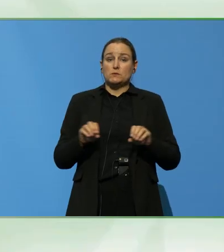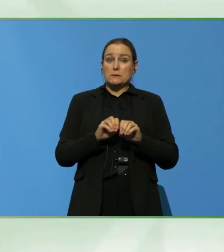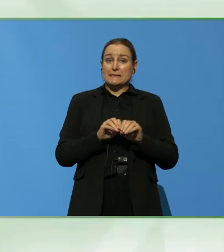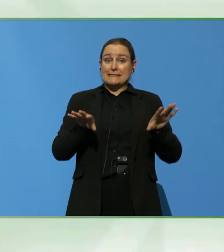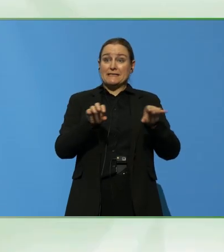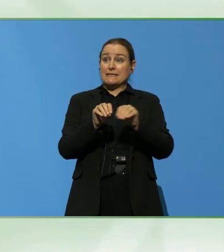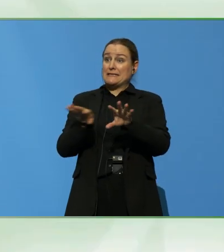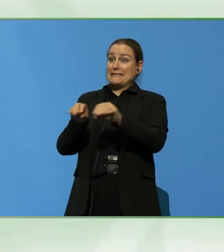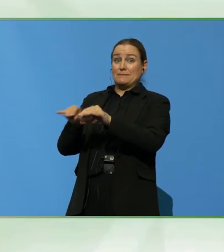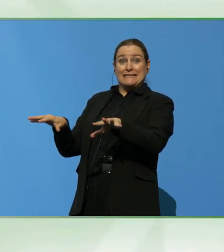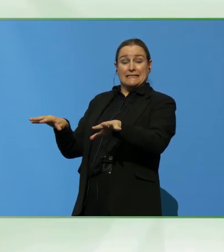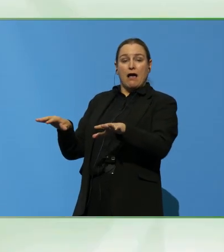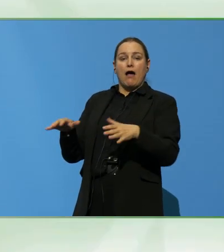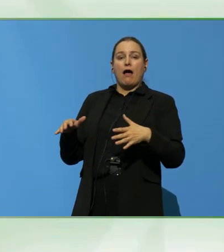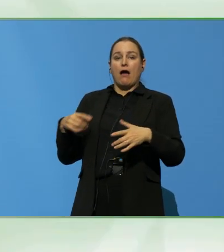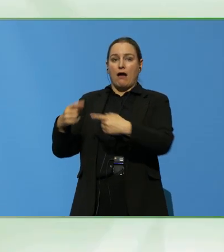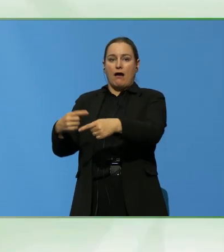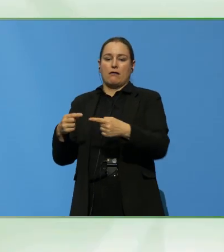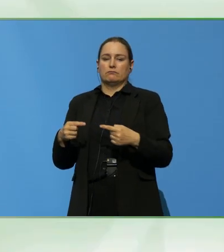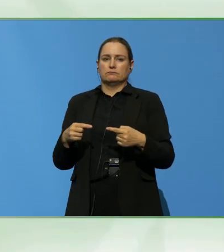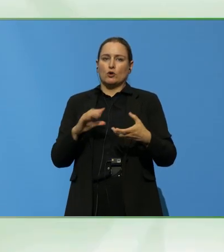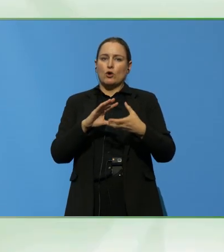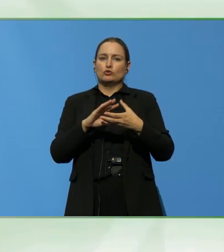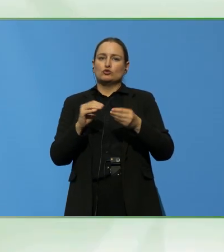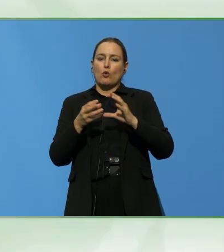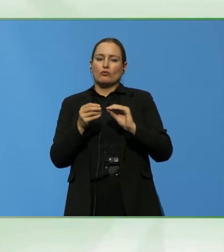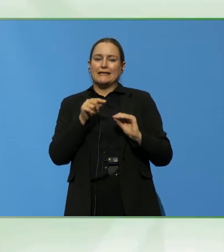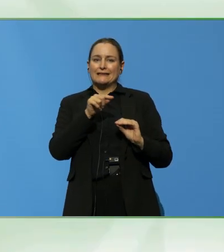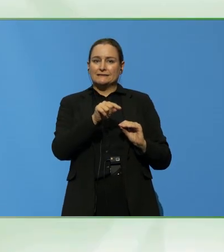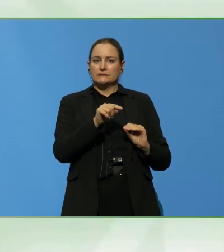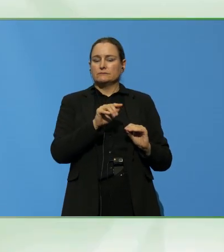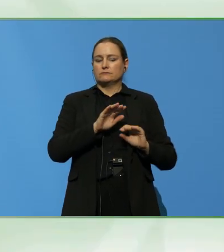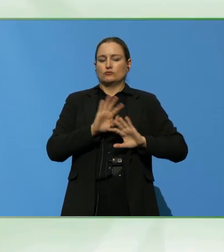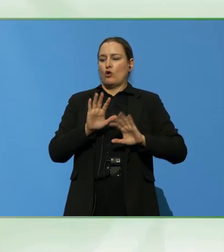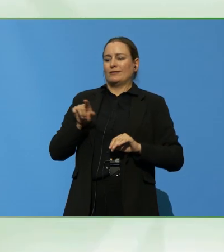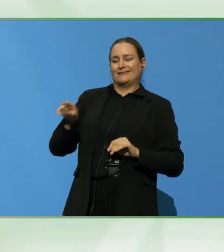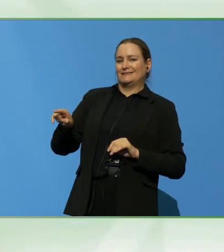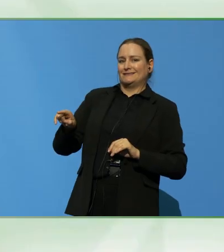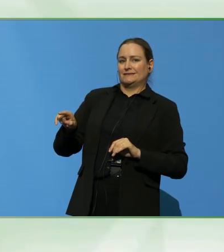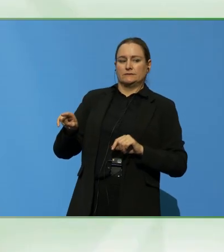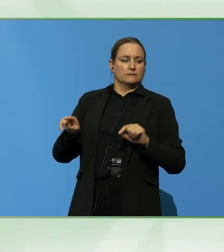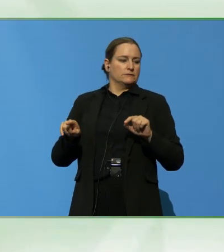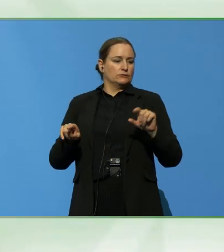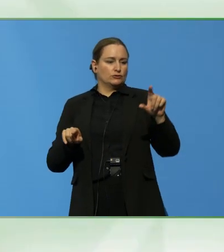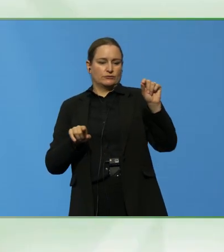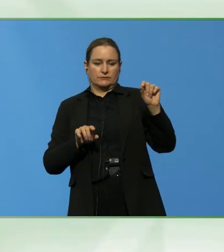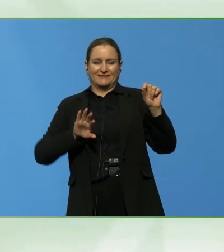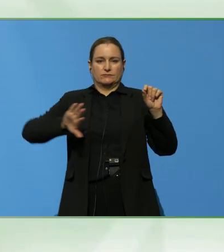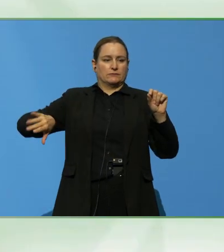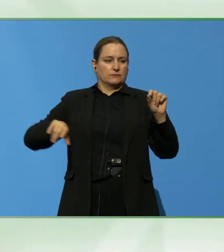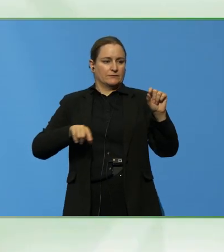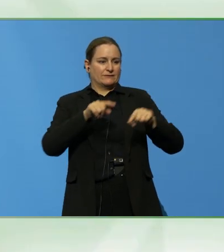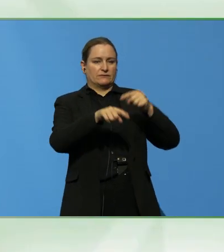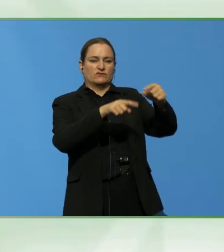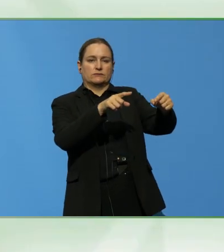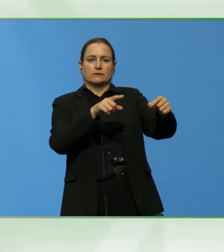decisions, which stories are produced, how we are framed, and on the top of that, we see